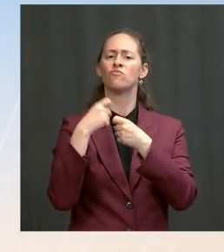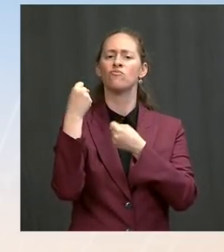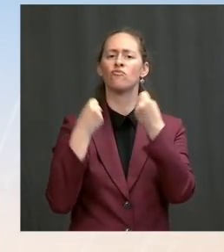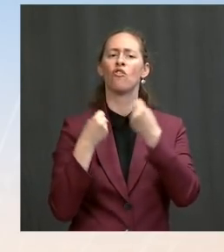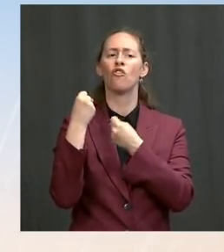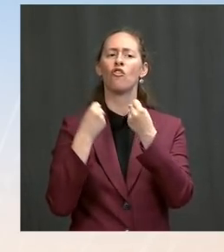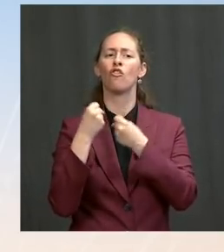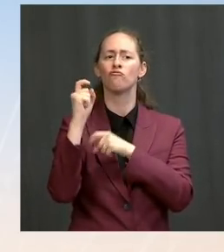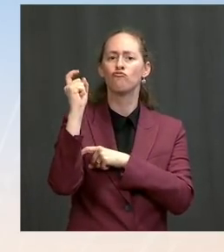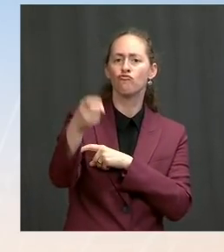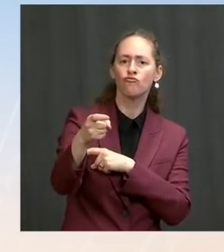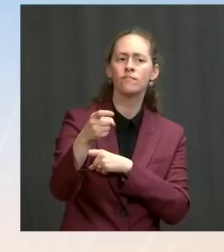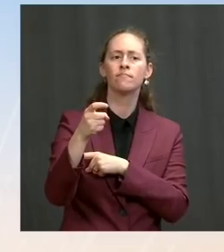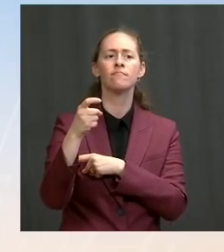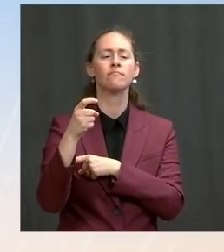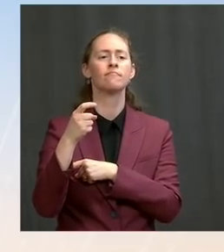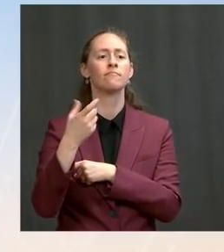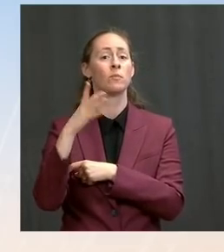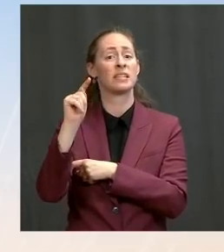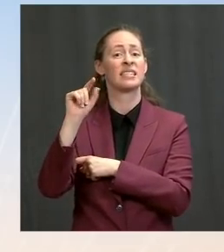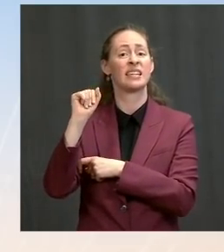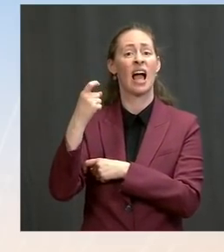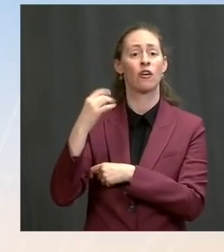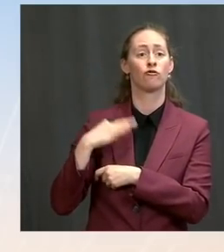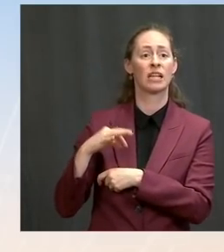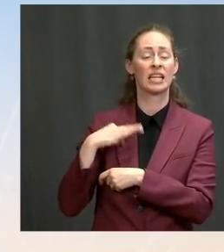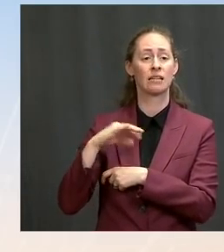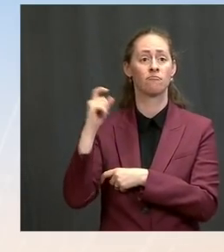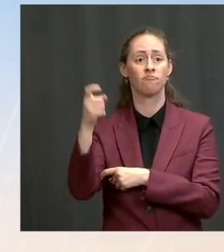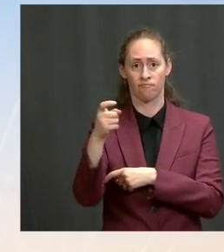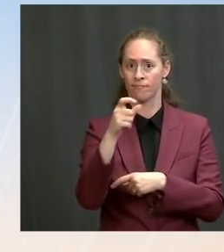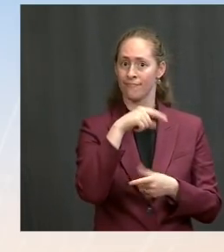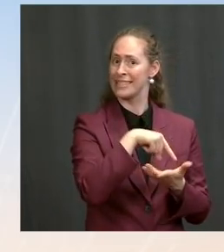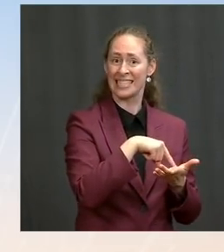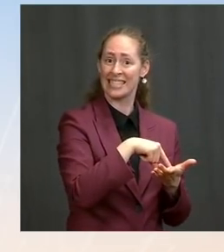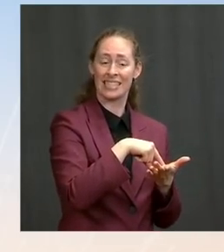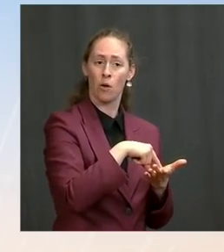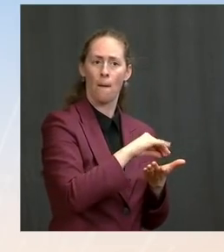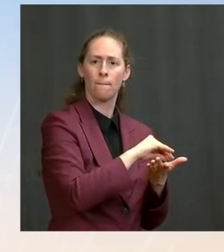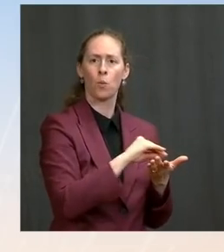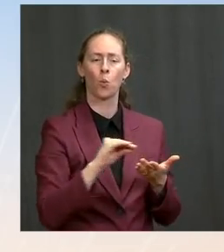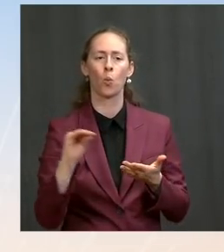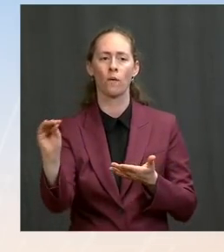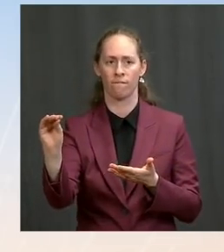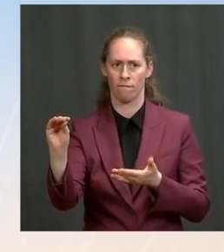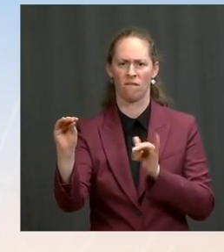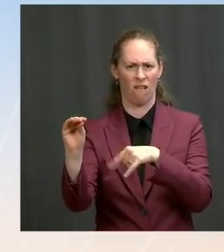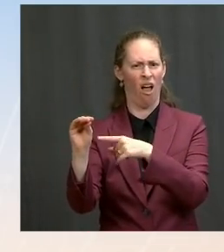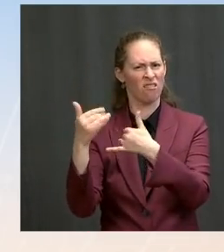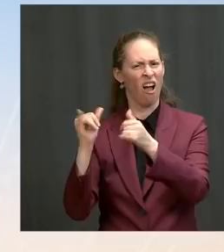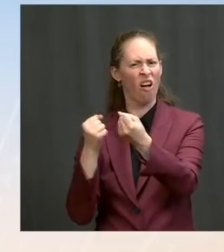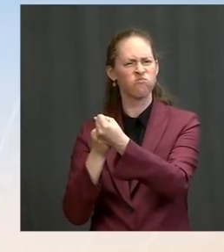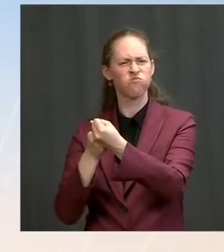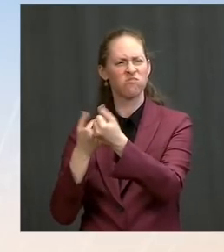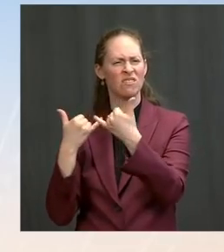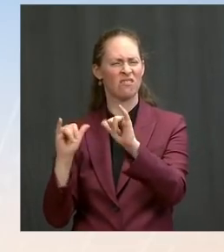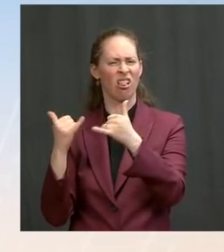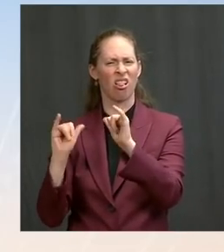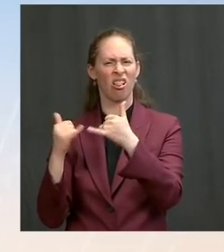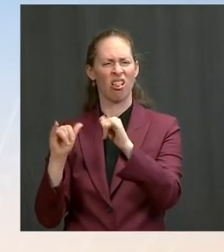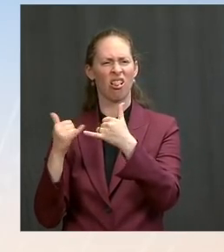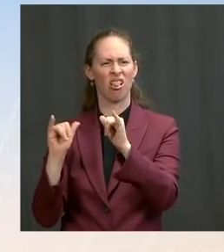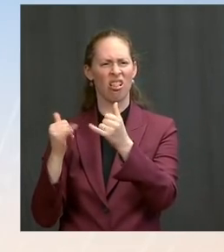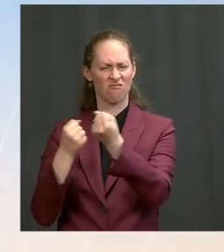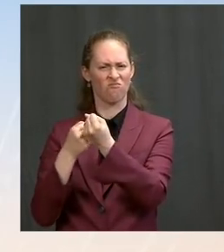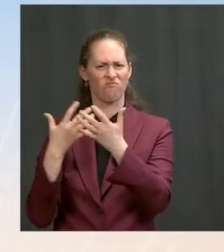the clean energy tax credit, that were not in the bipartisan deal, the president would still advocate for. That's something he talked about a little bit last week. Okay, go ahead. Just kind of